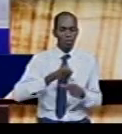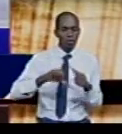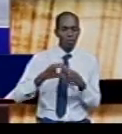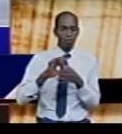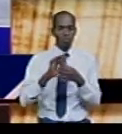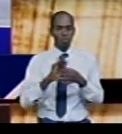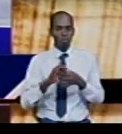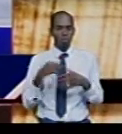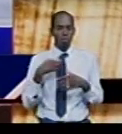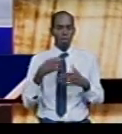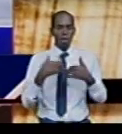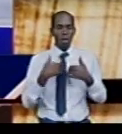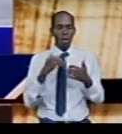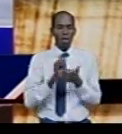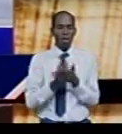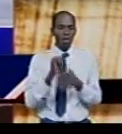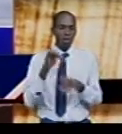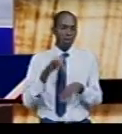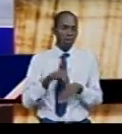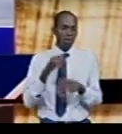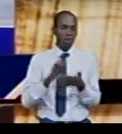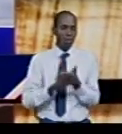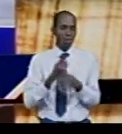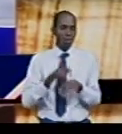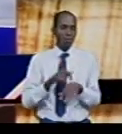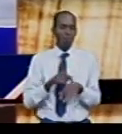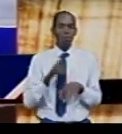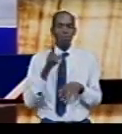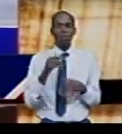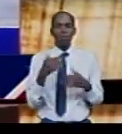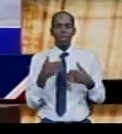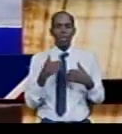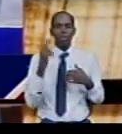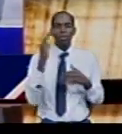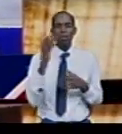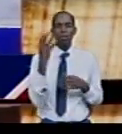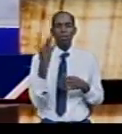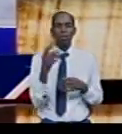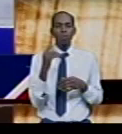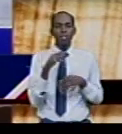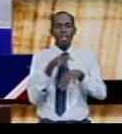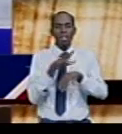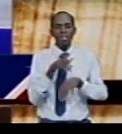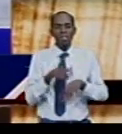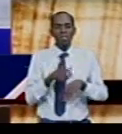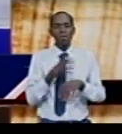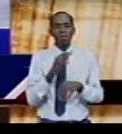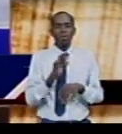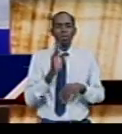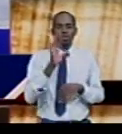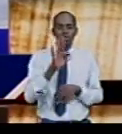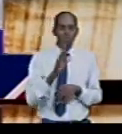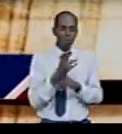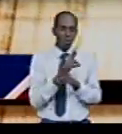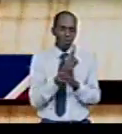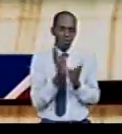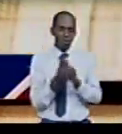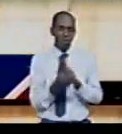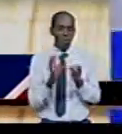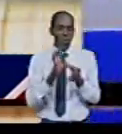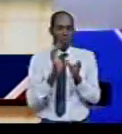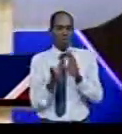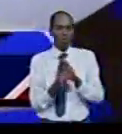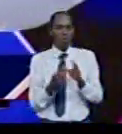time. You have the testimony on the early period of your conversion and conviction. The